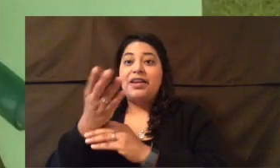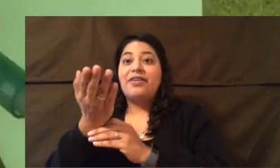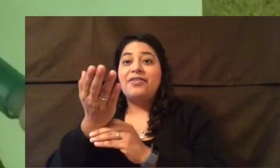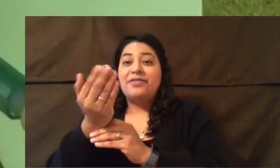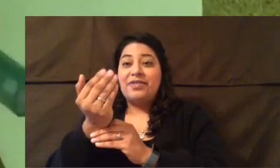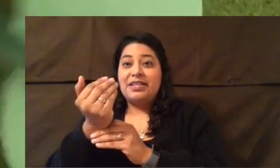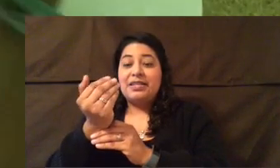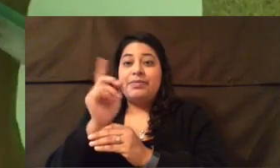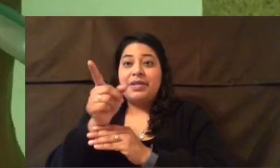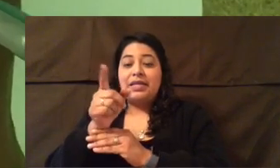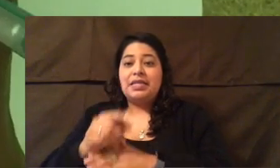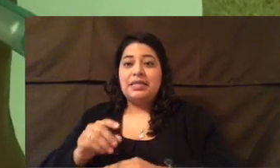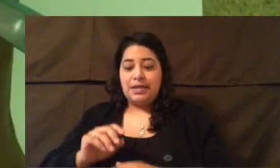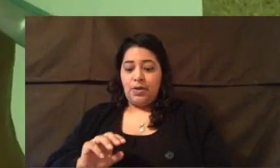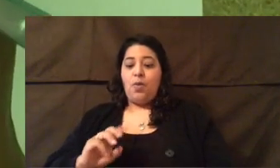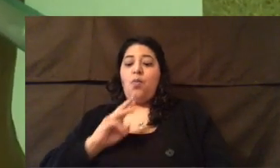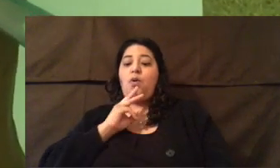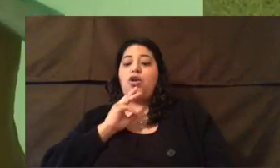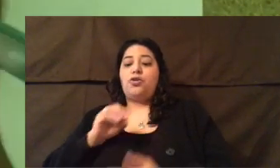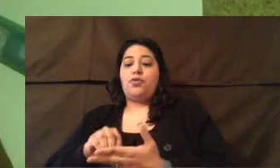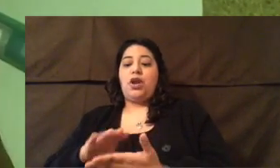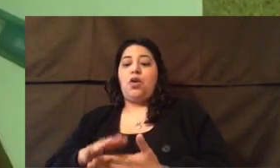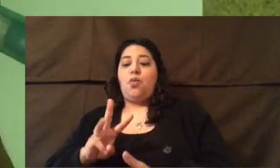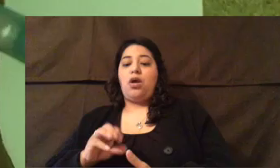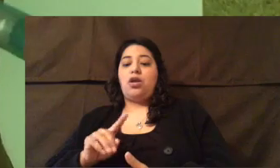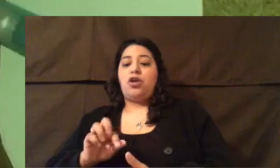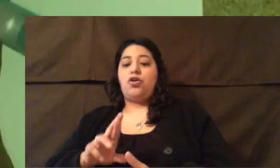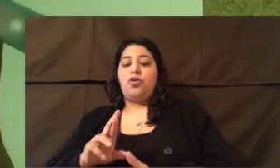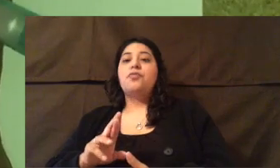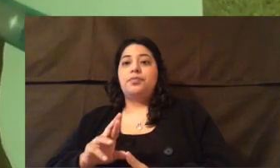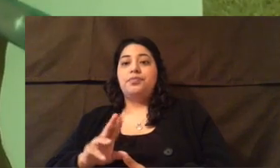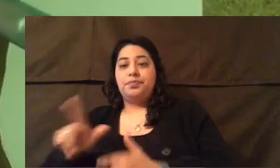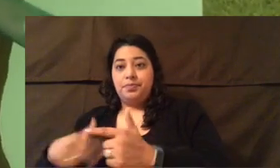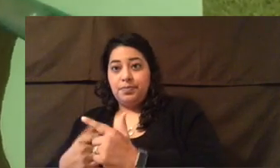waters for 15 minutes. She waters plants for 15 minutes.